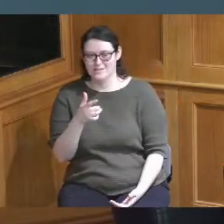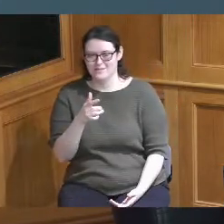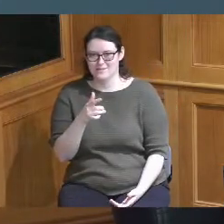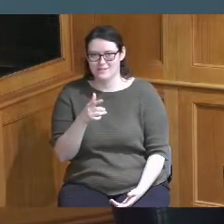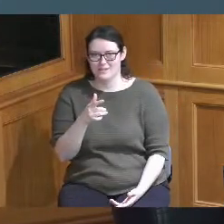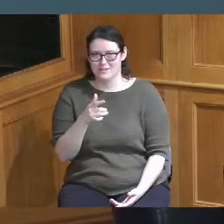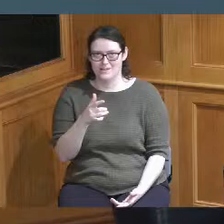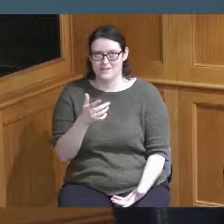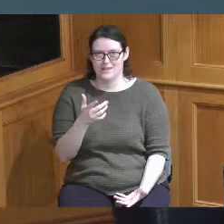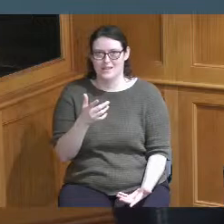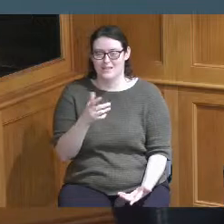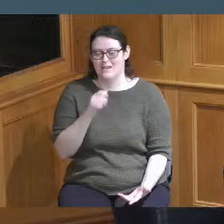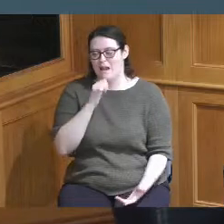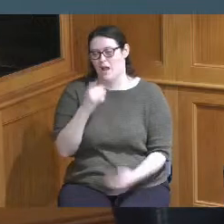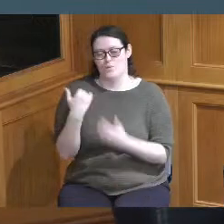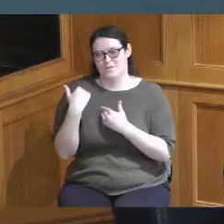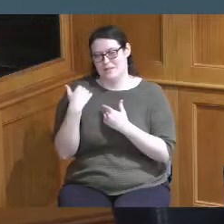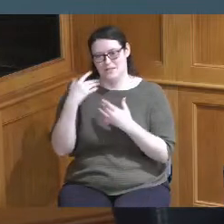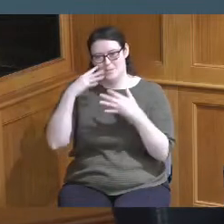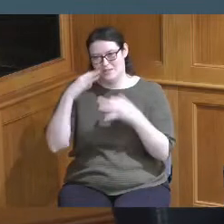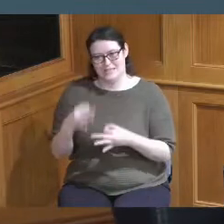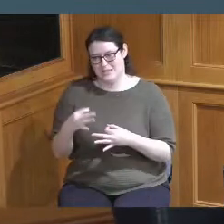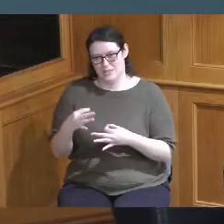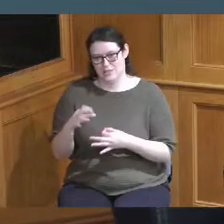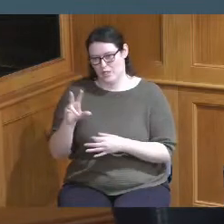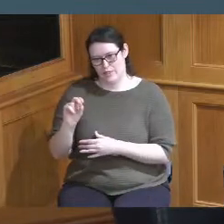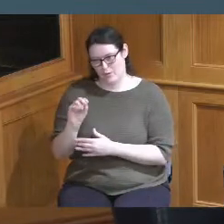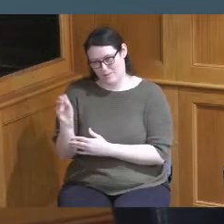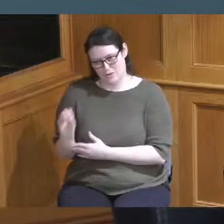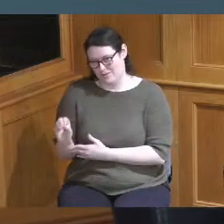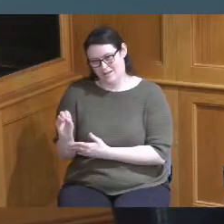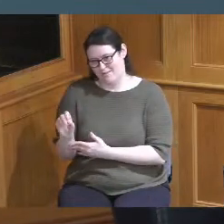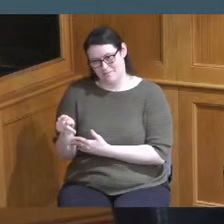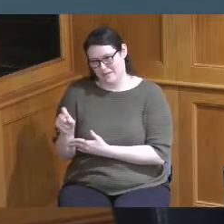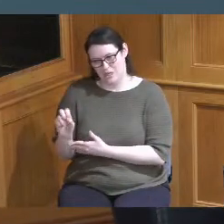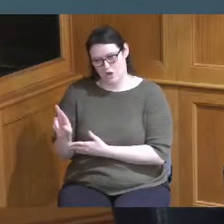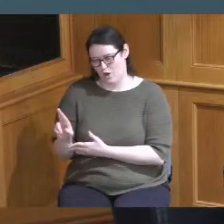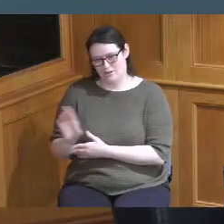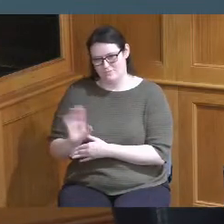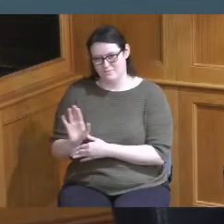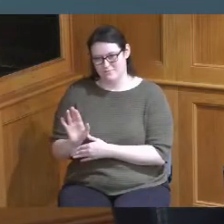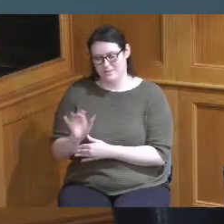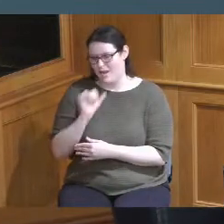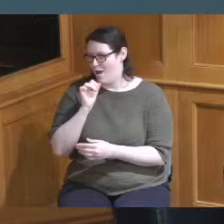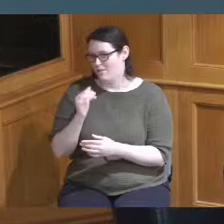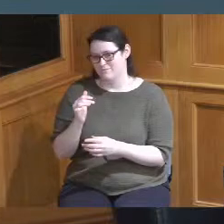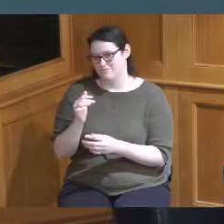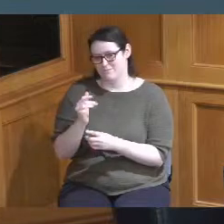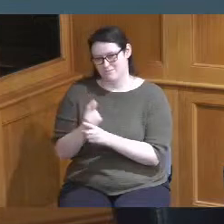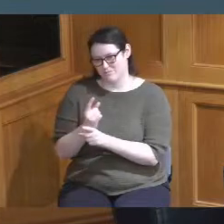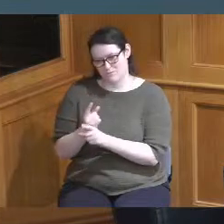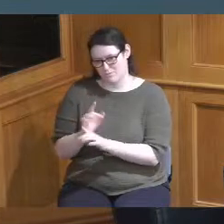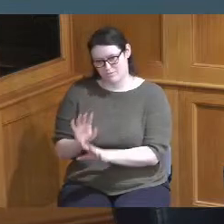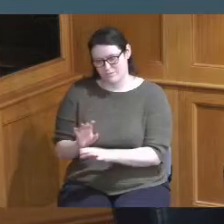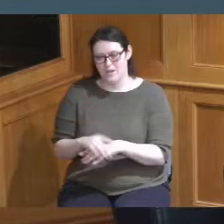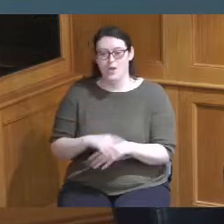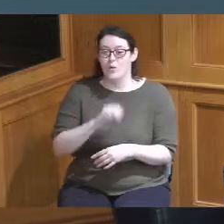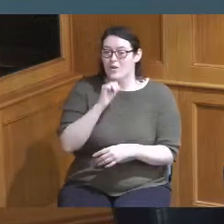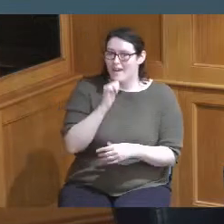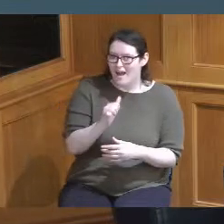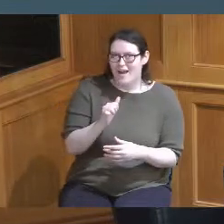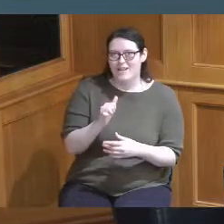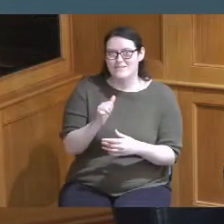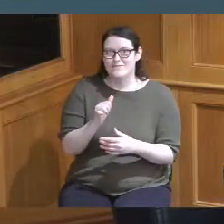irresponsible decision, suggestion of 30% PTR. It will not break the bank for us,